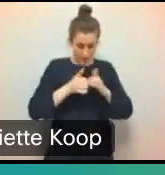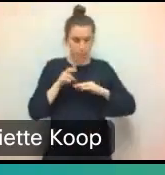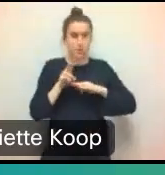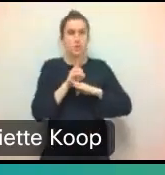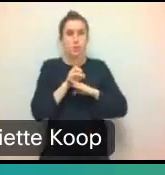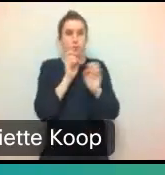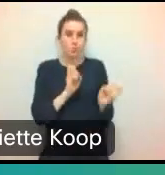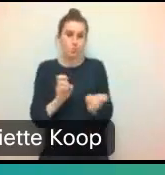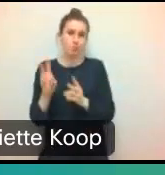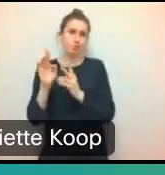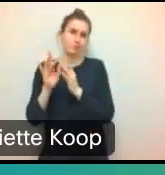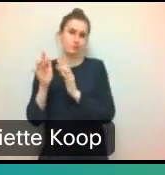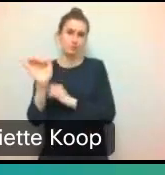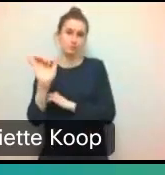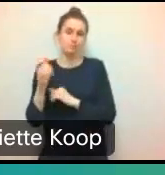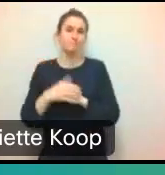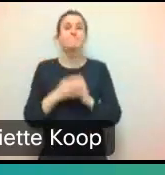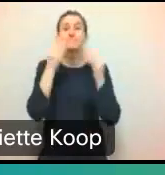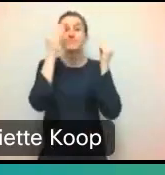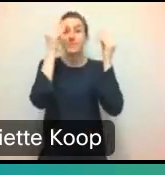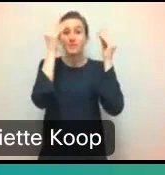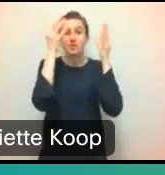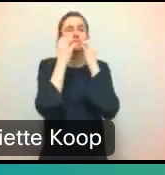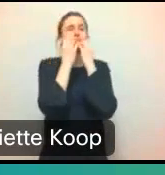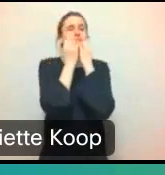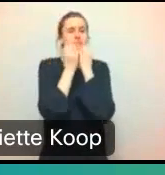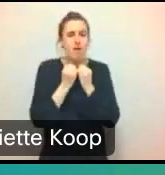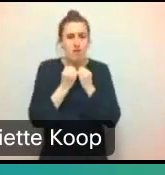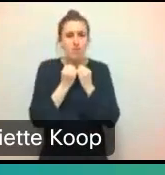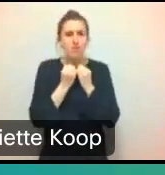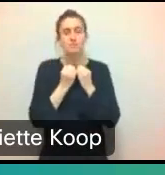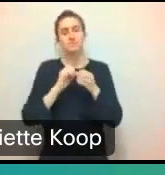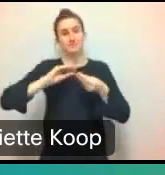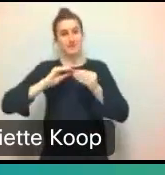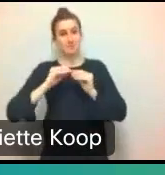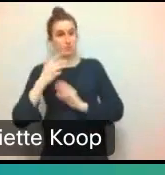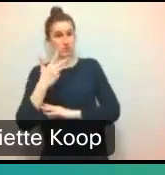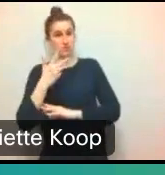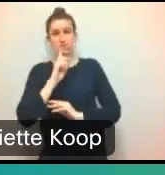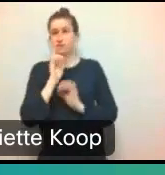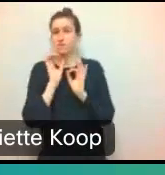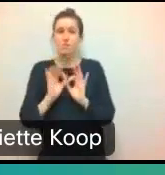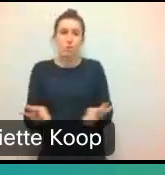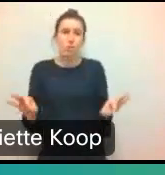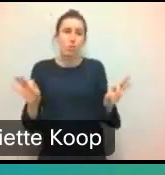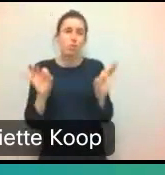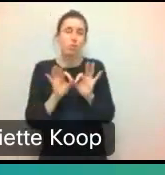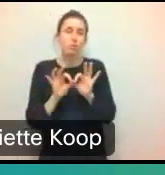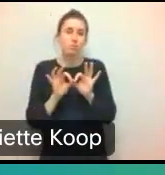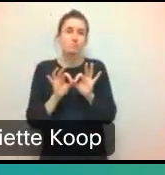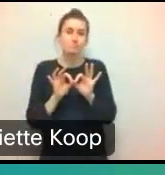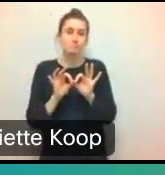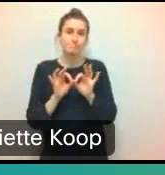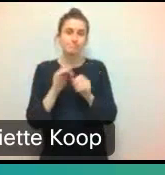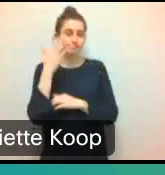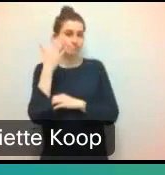well. Information has value. Again, another number 3 that's really, really important, because